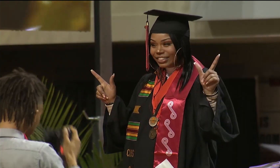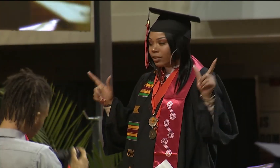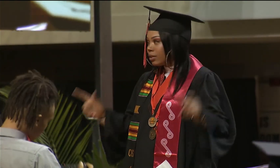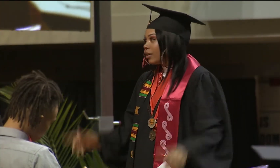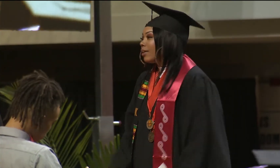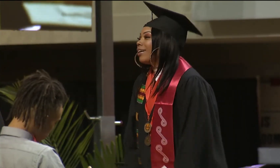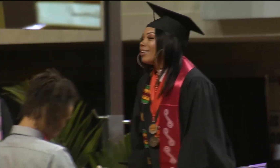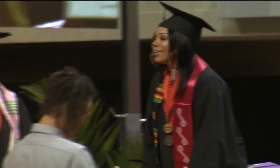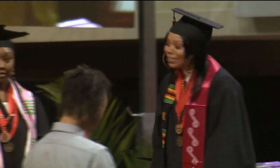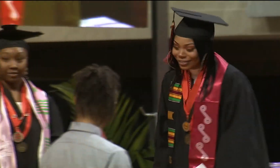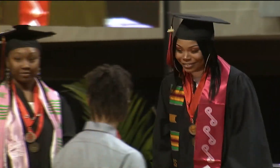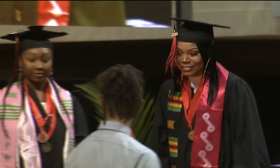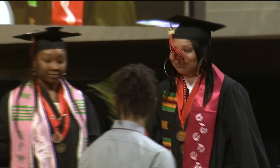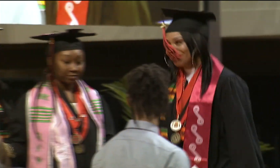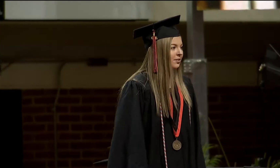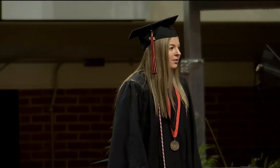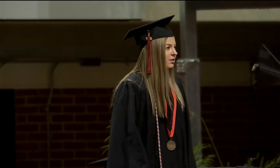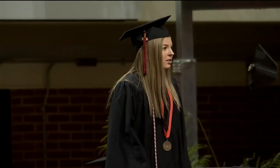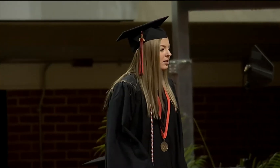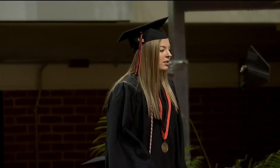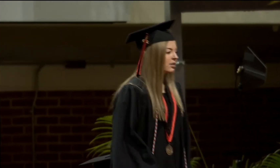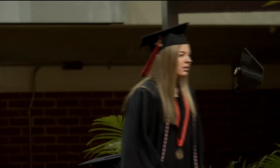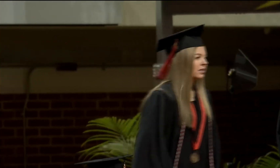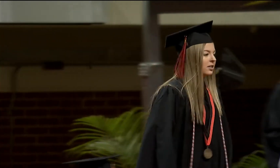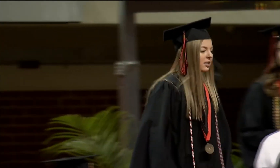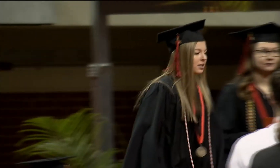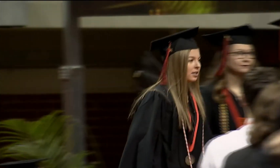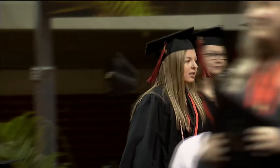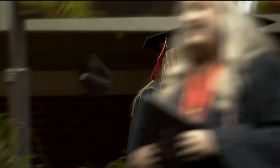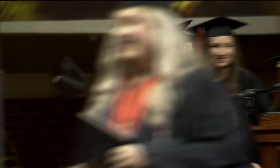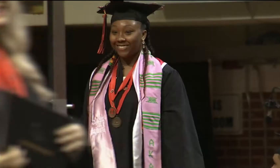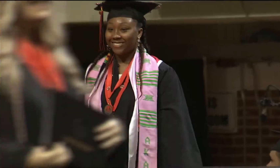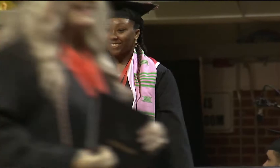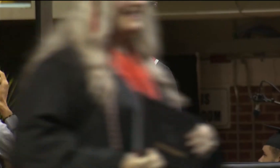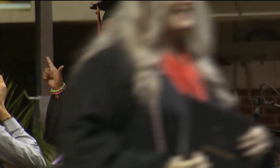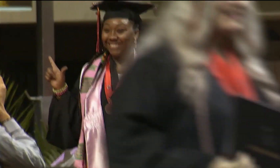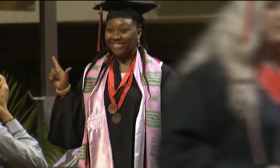Daza Cobb. Lauren Wally.